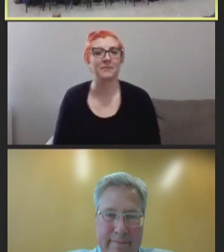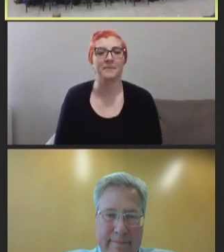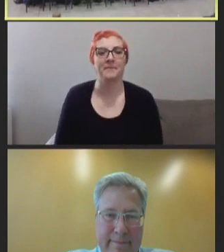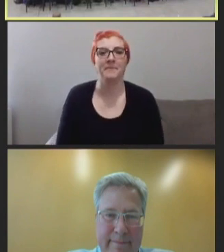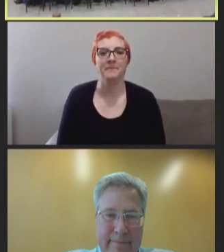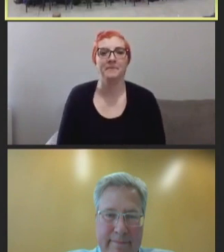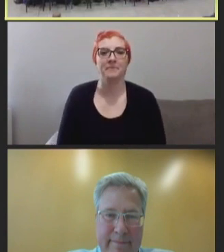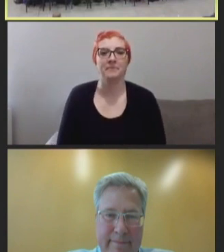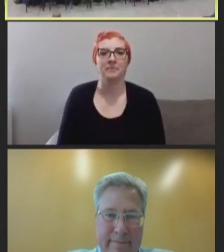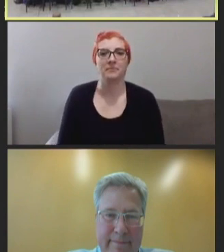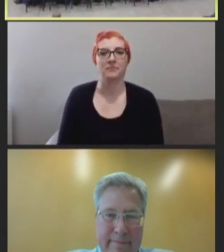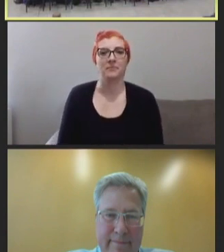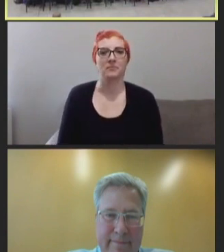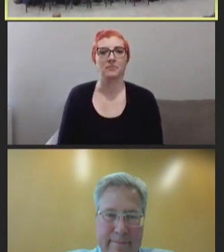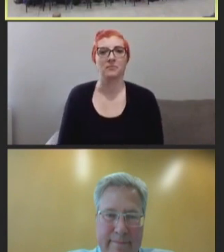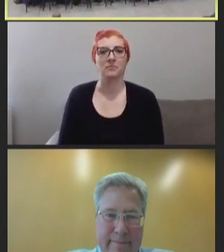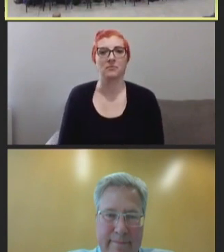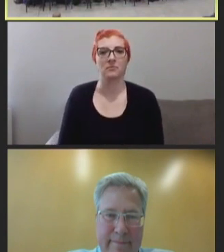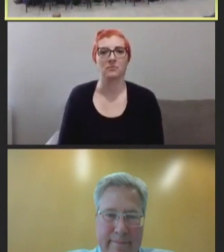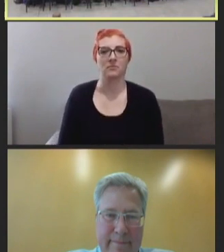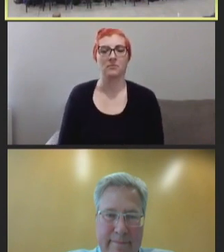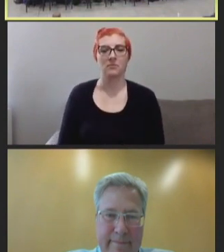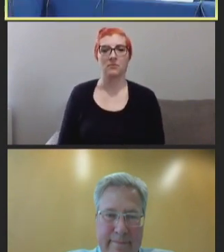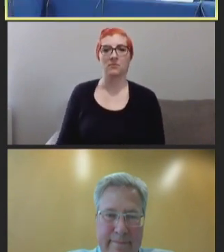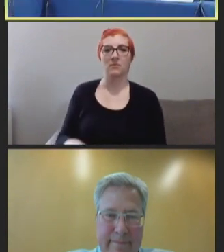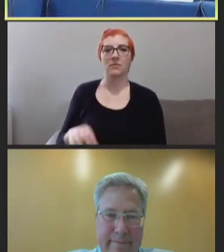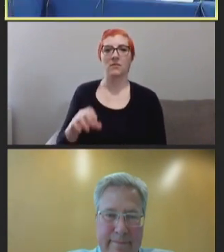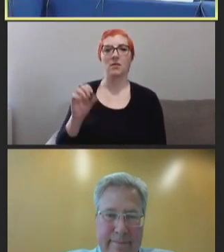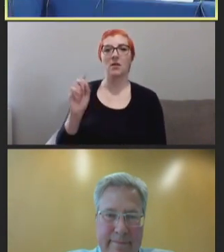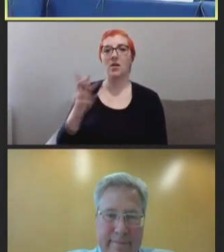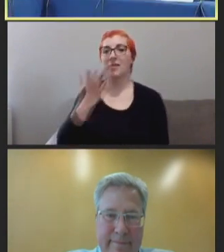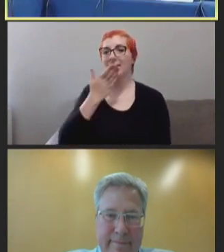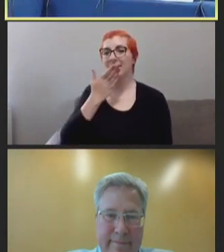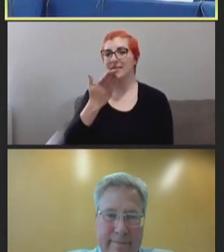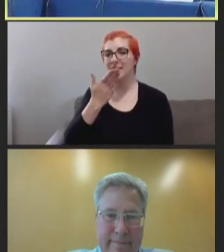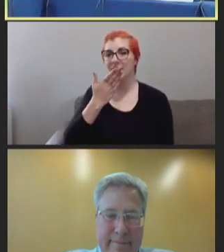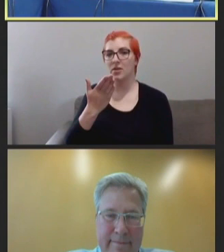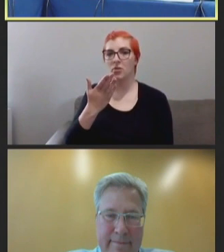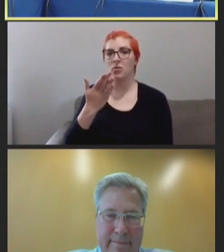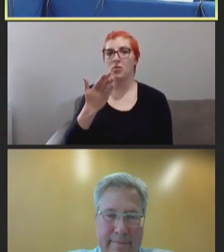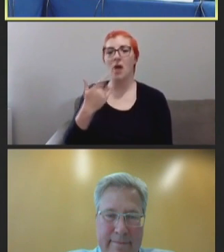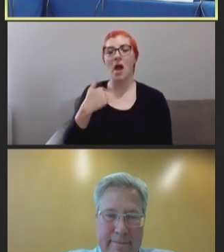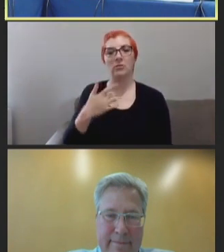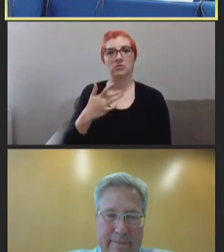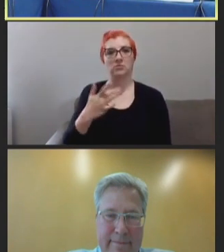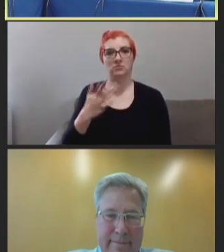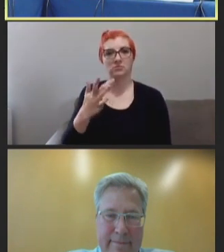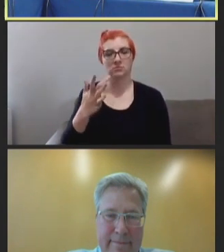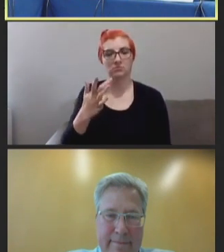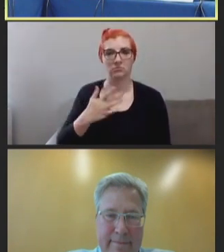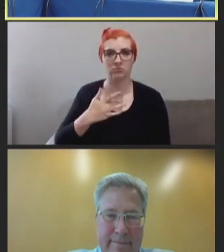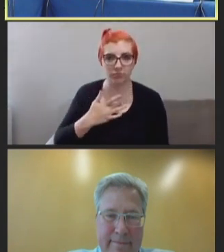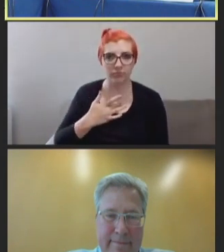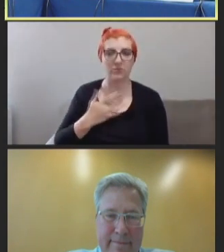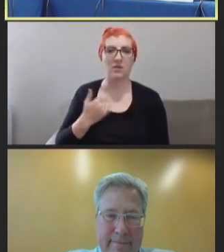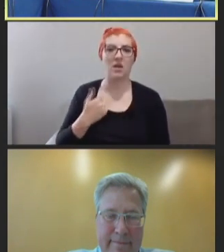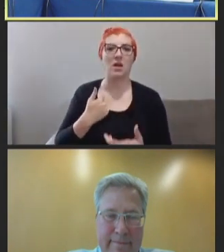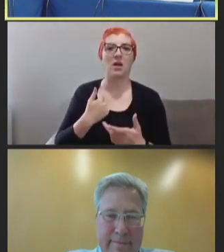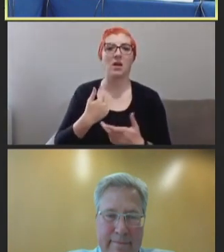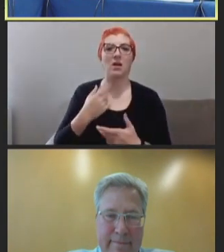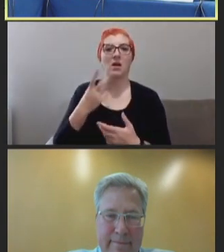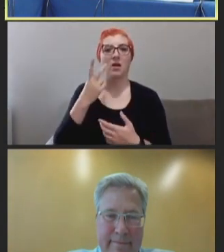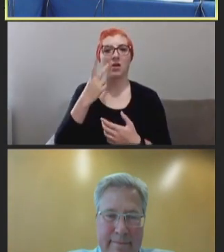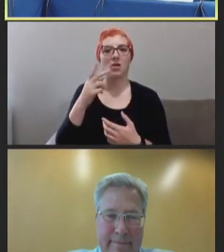Chris Erisman. Thank you. I was struck, I appreciated the presentations, and I was struck by Dr.